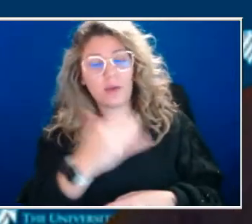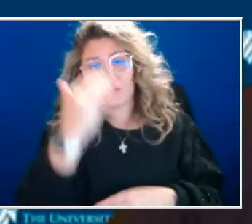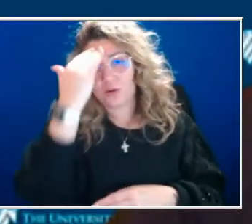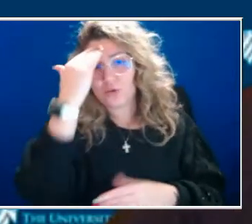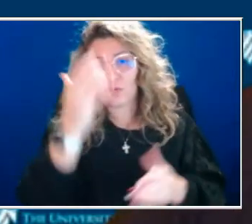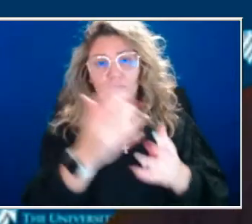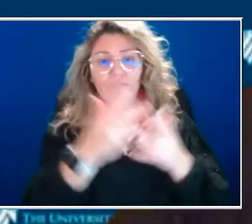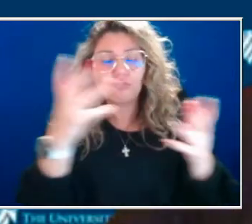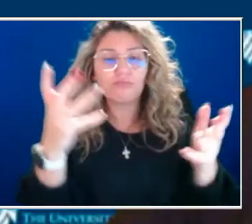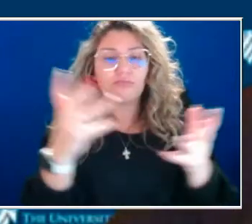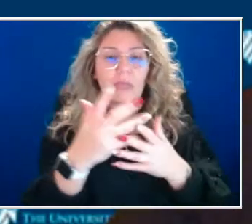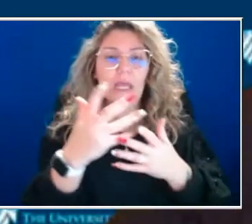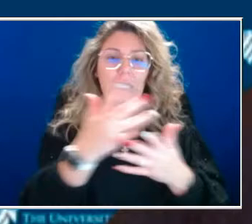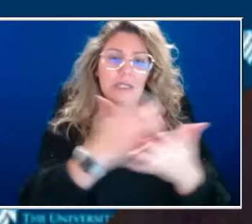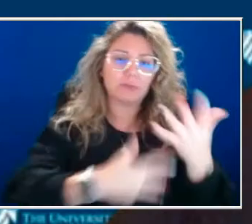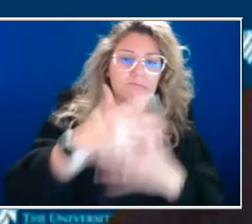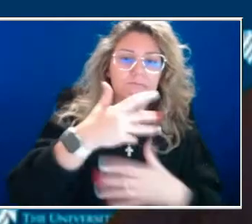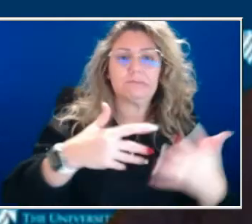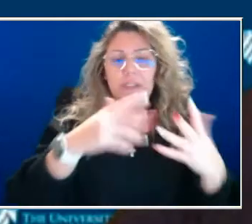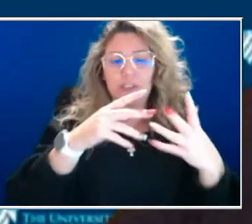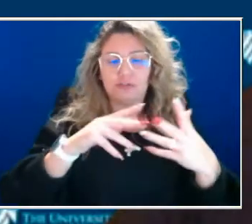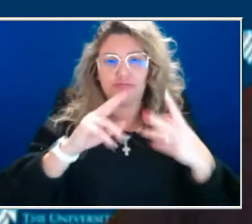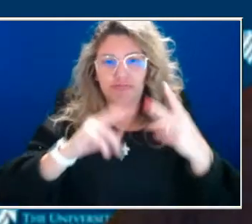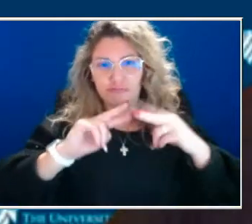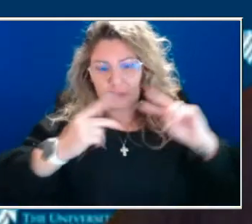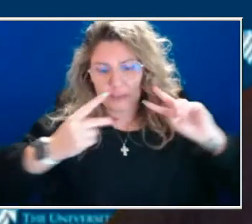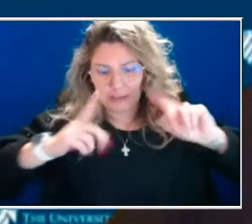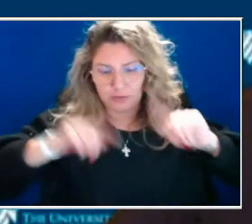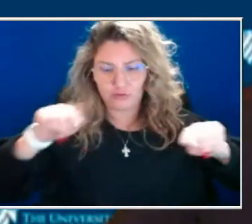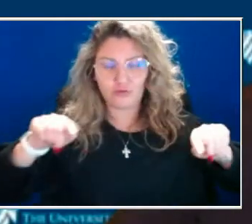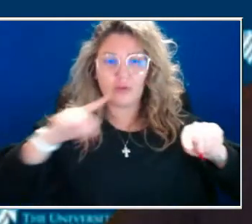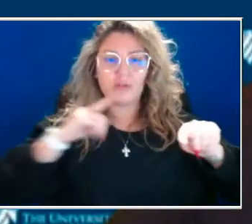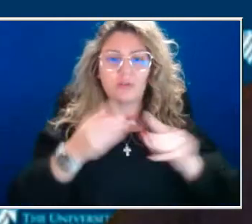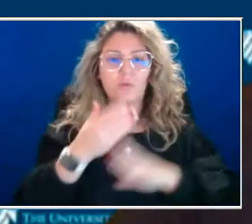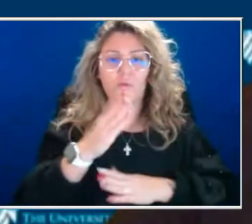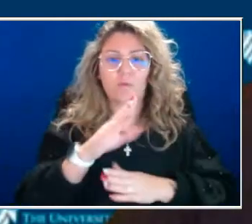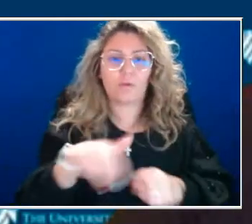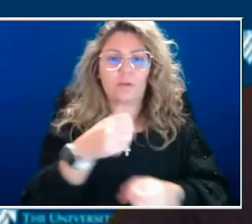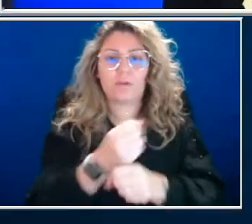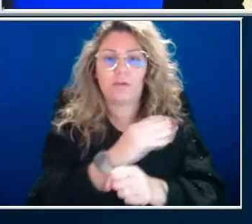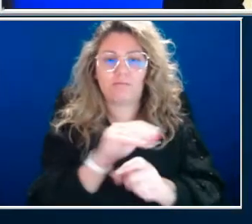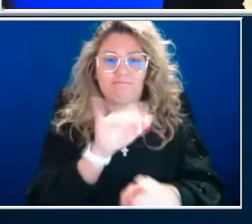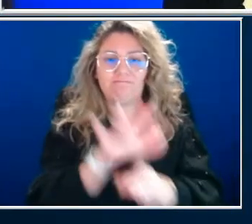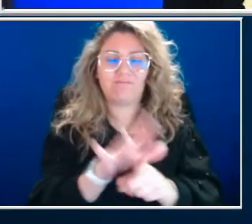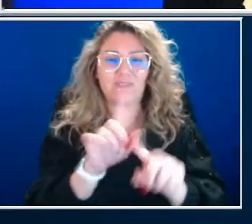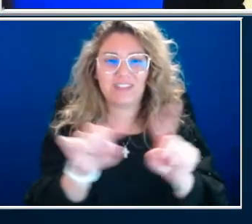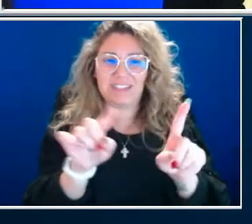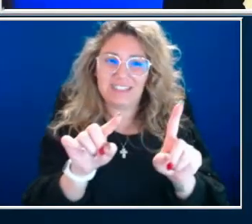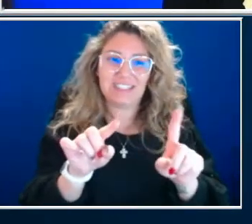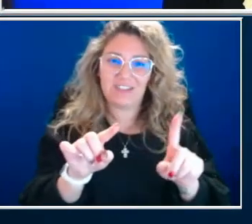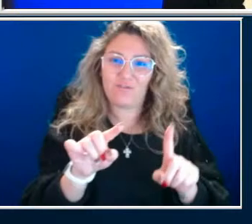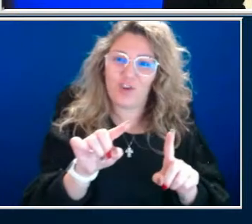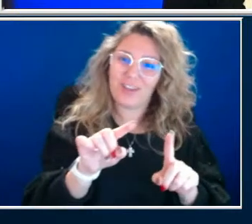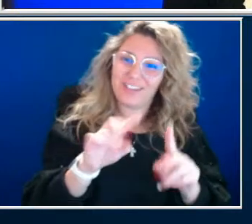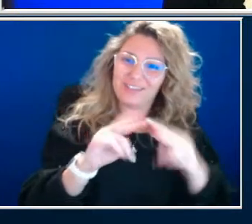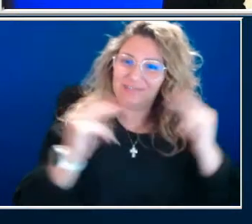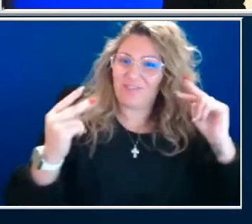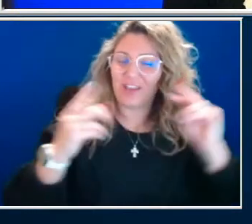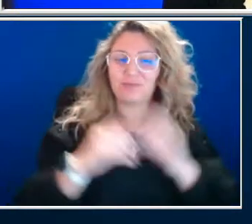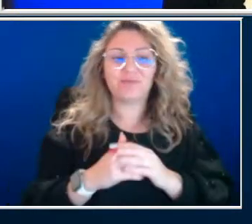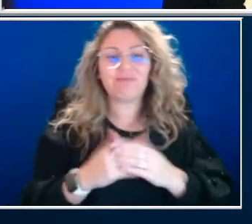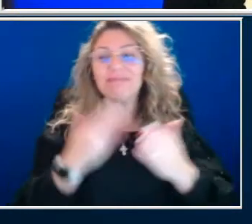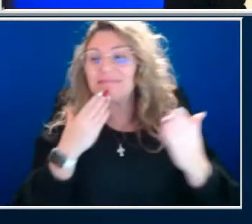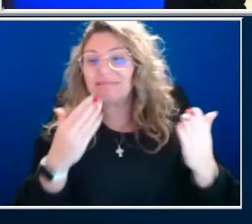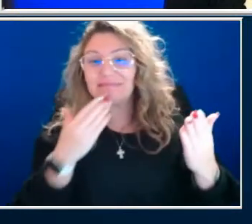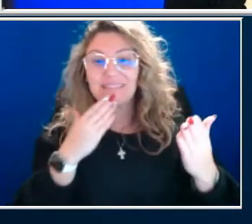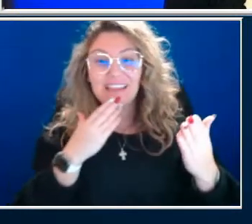multiple circulating strains throughout the year, and you can still be reinfected with a different strain. So, Doc Hawk, thanks for being with us today. Safe travels